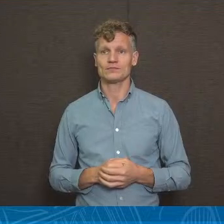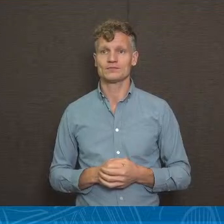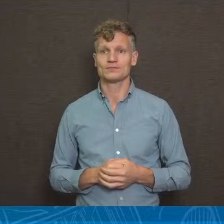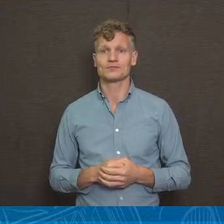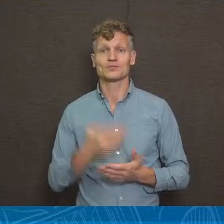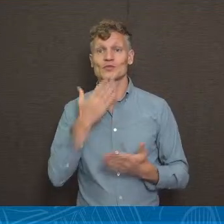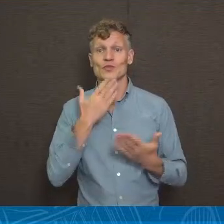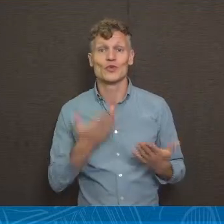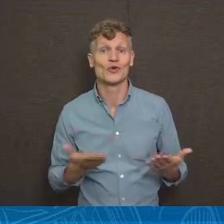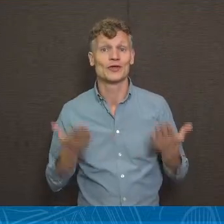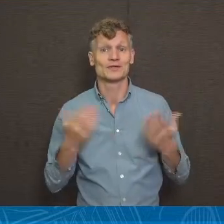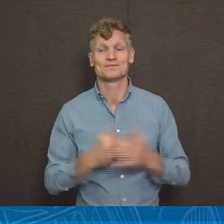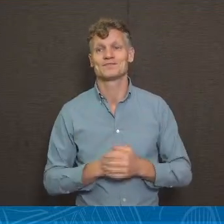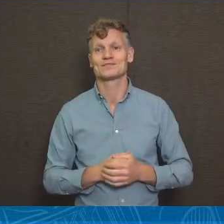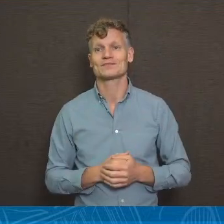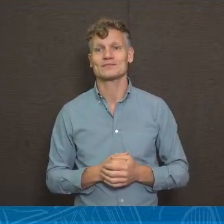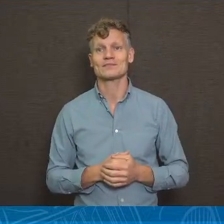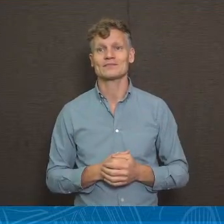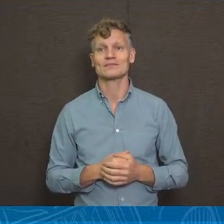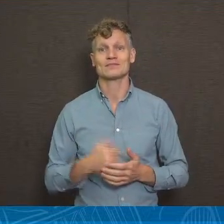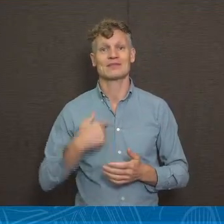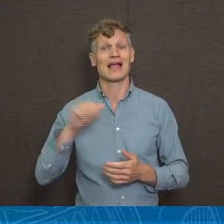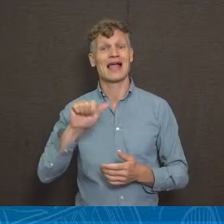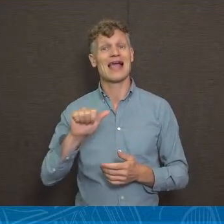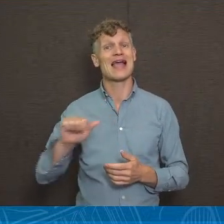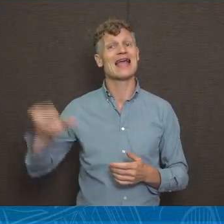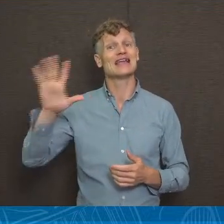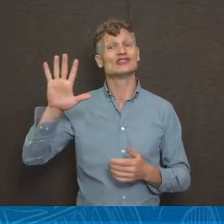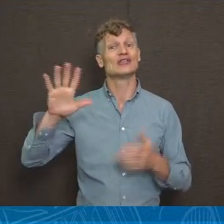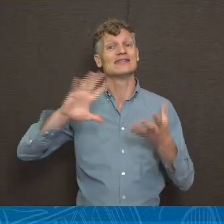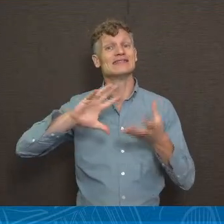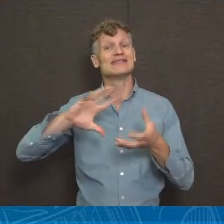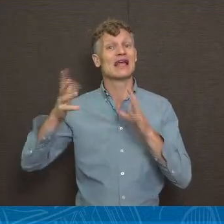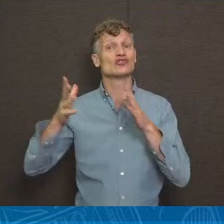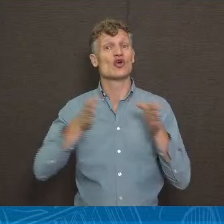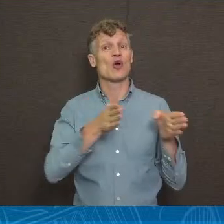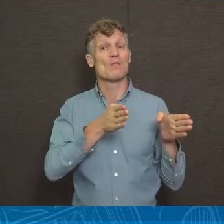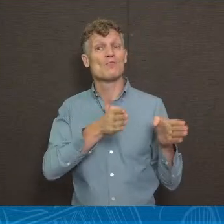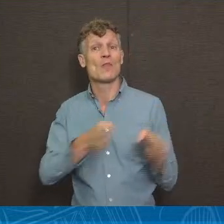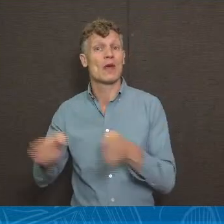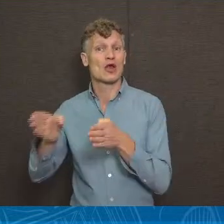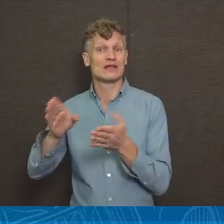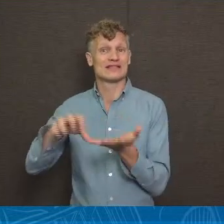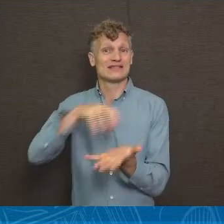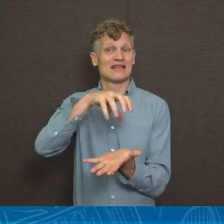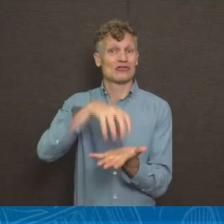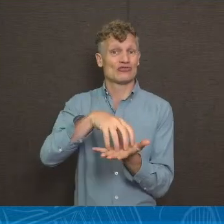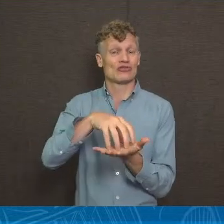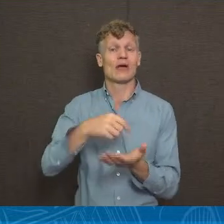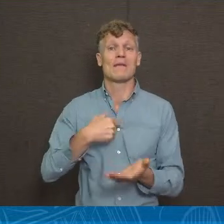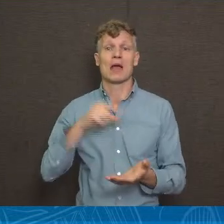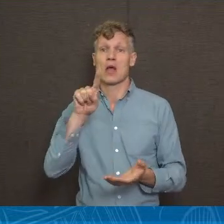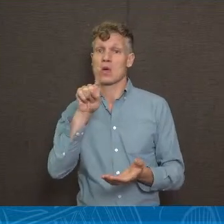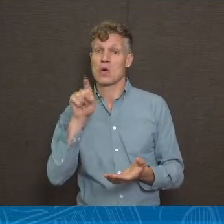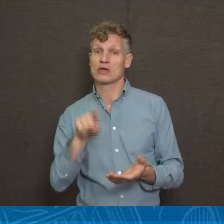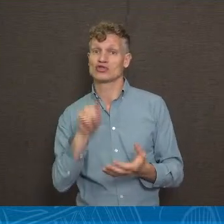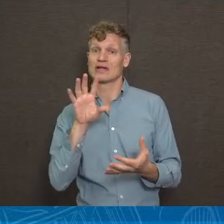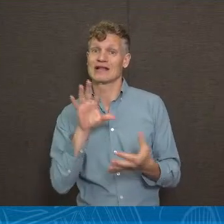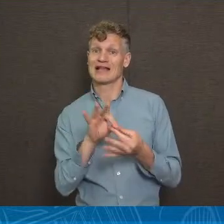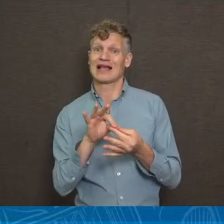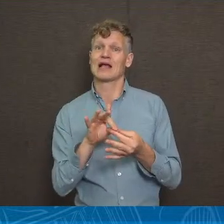Good morning, everyone. I'm Ronilda Ko from the Asian Disaster Preparedness Center. My question centers on the concept of